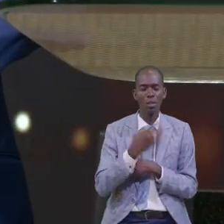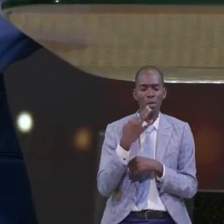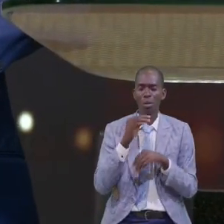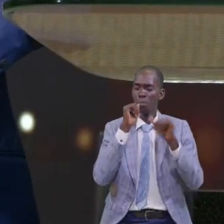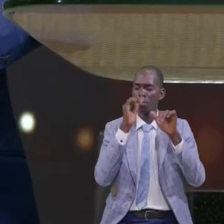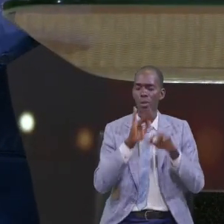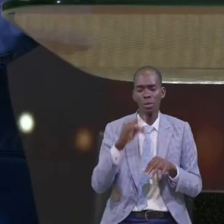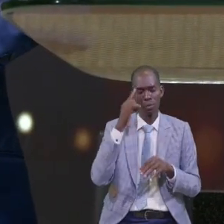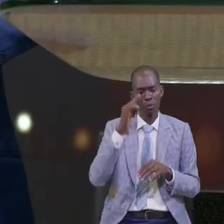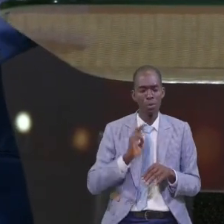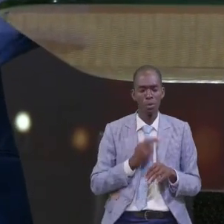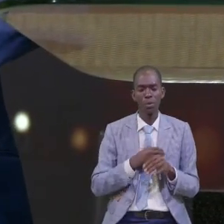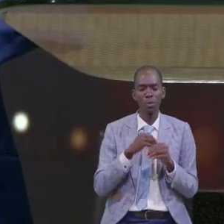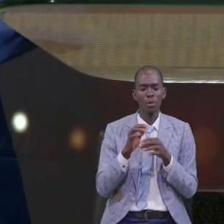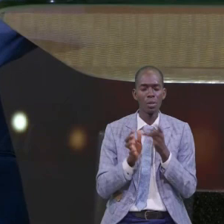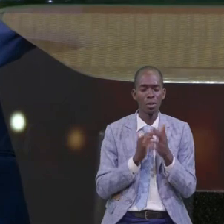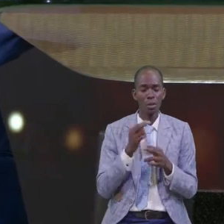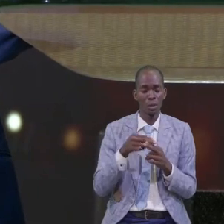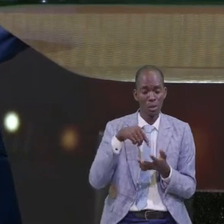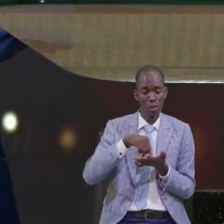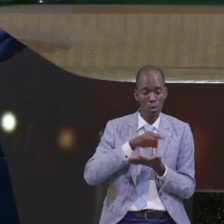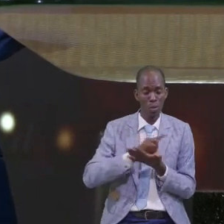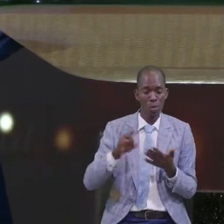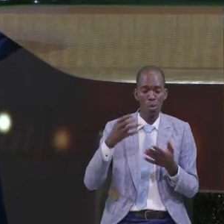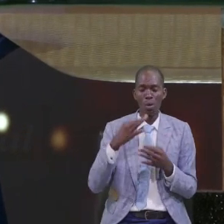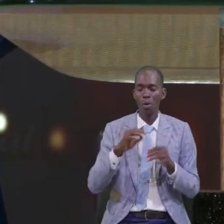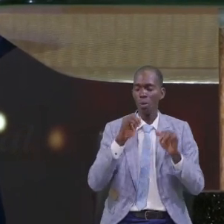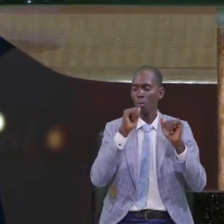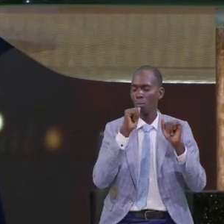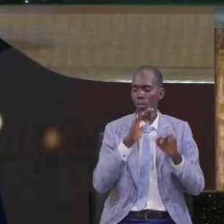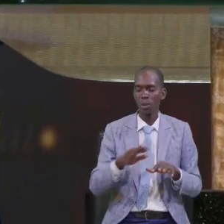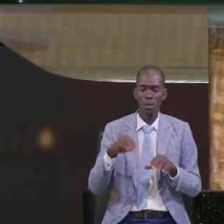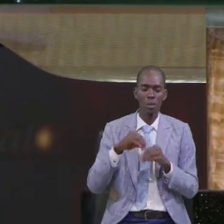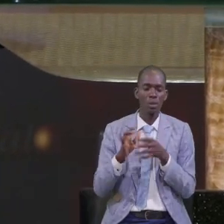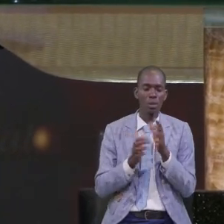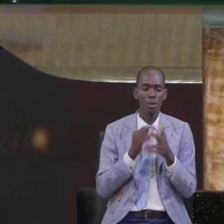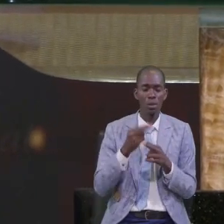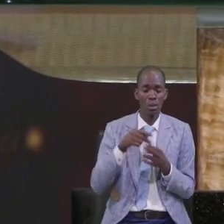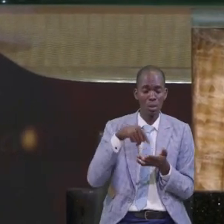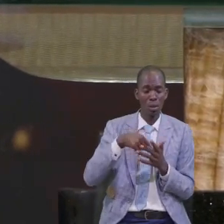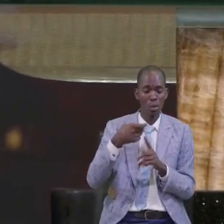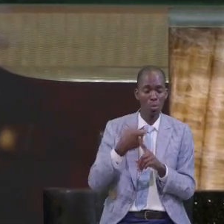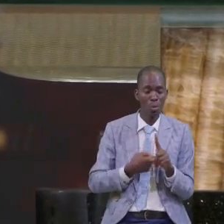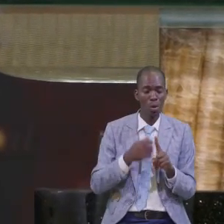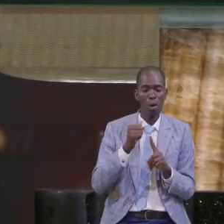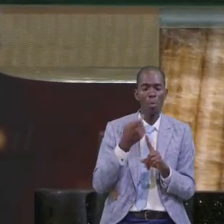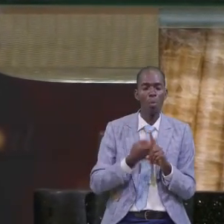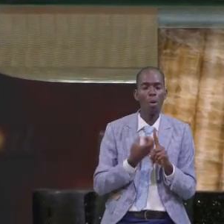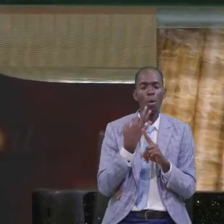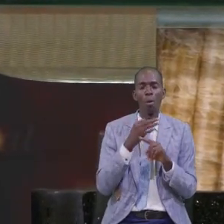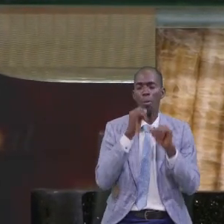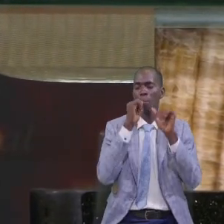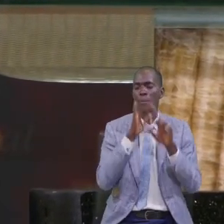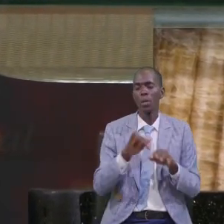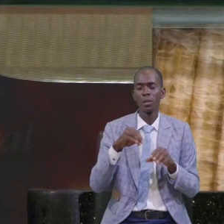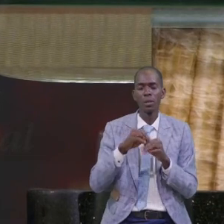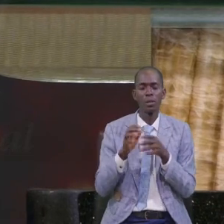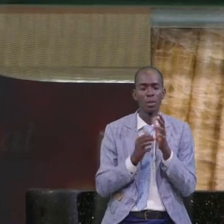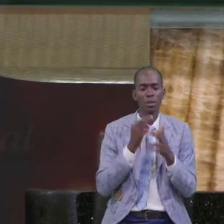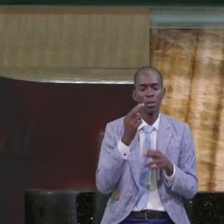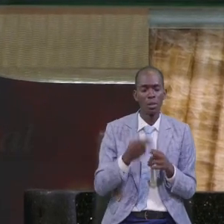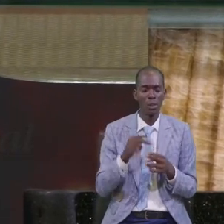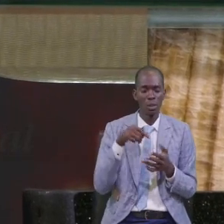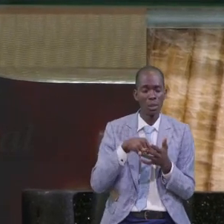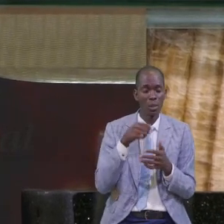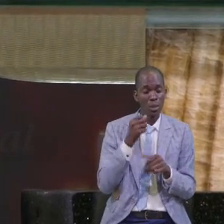blessing. This week a week of blessing. This month a month of blessing. And this